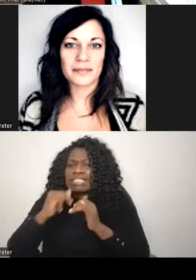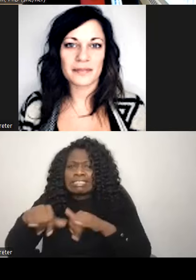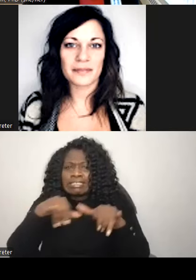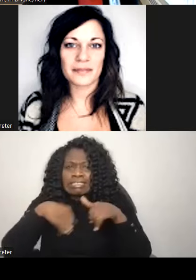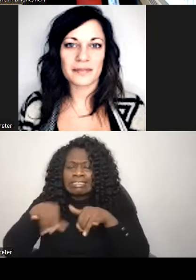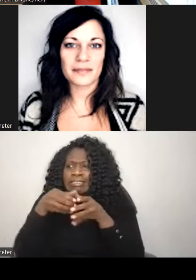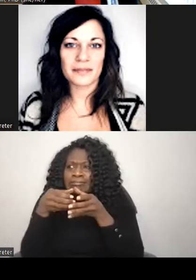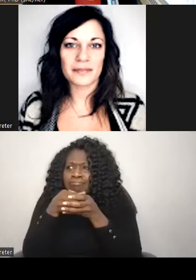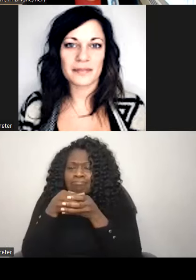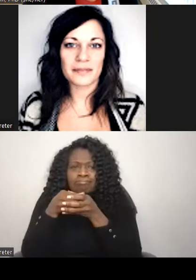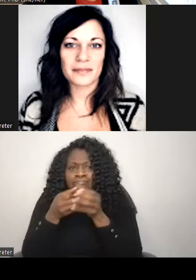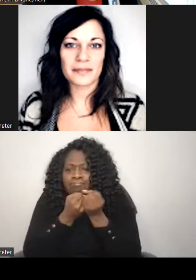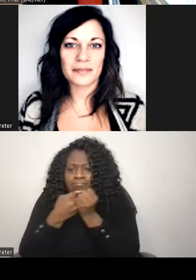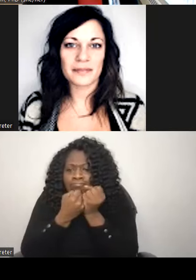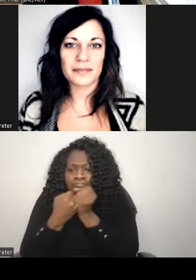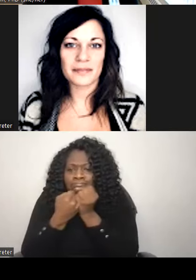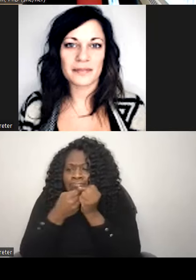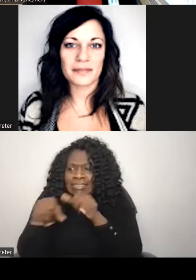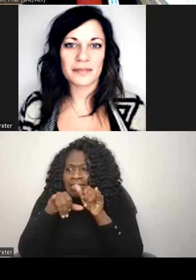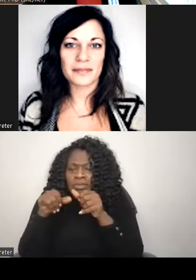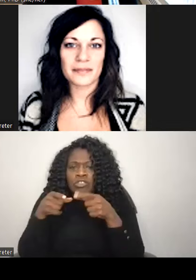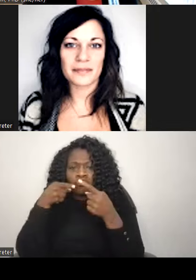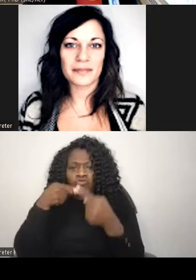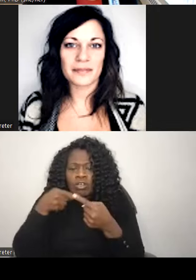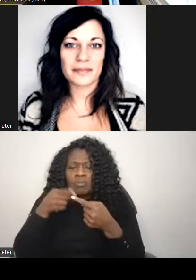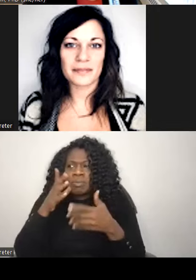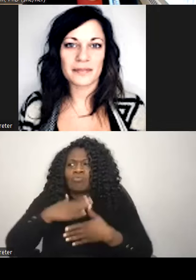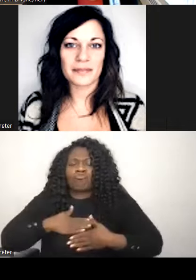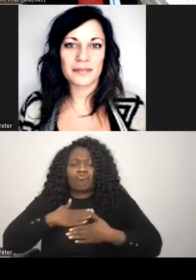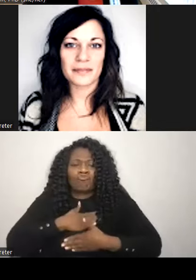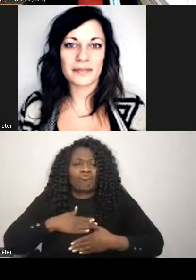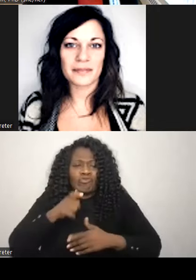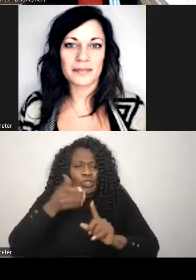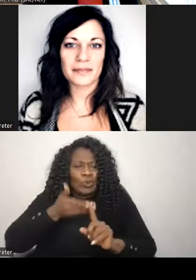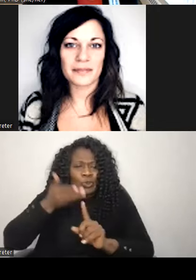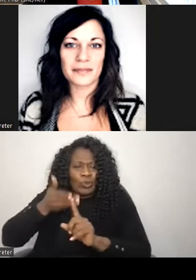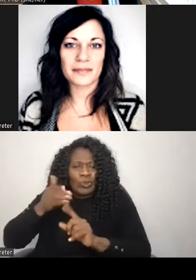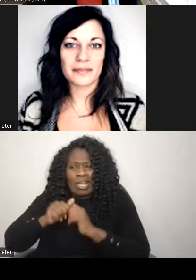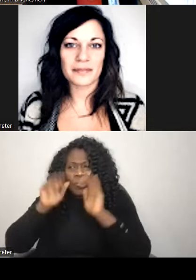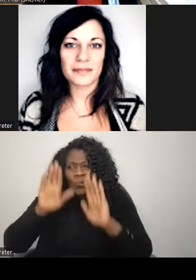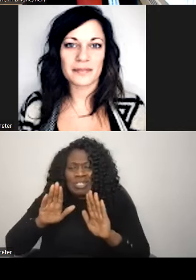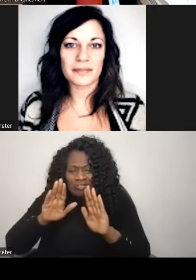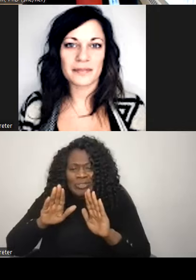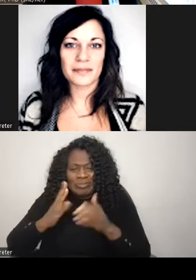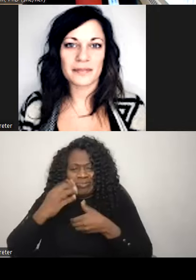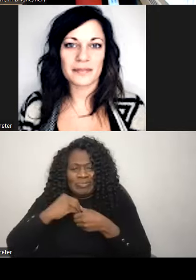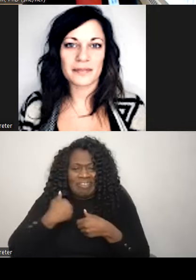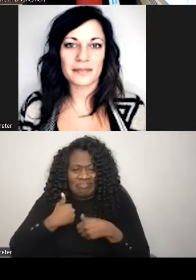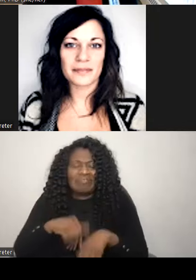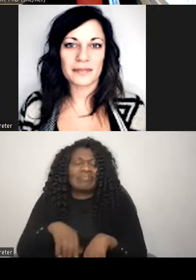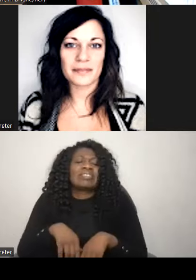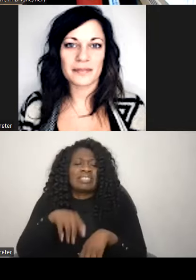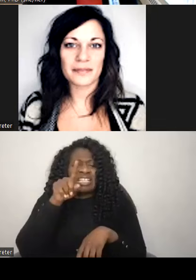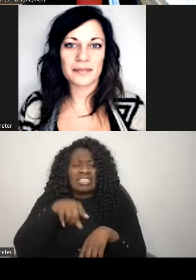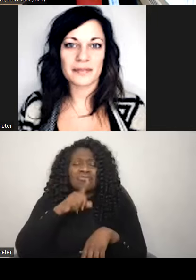are like them, who can all have similar struggles, but who also appreciate them for who they are and how wonderful they are. And this is